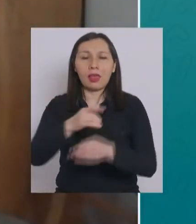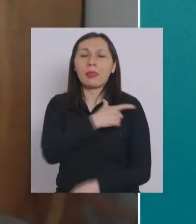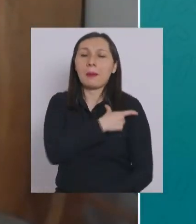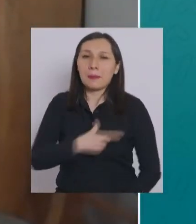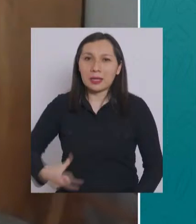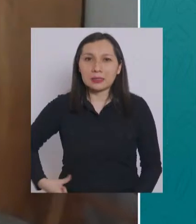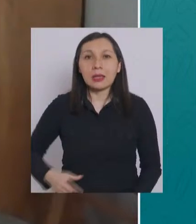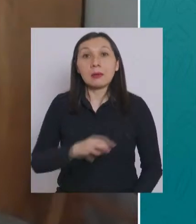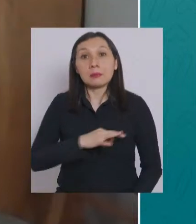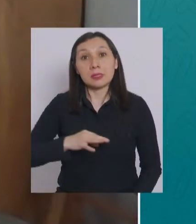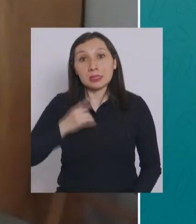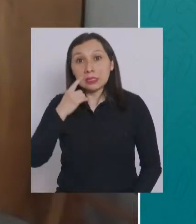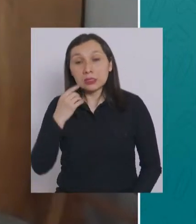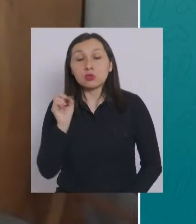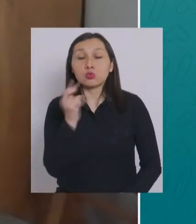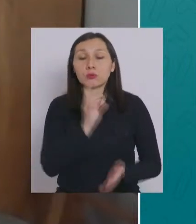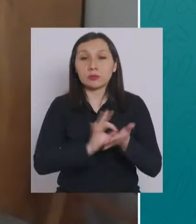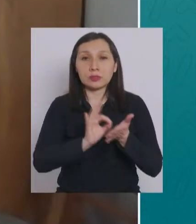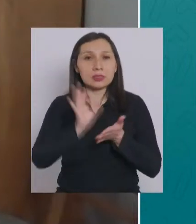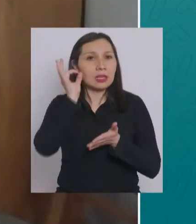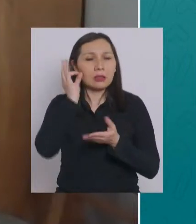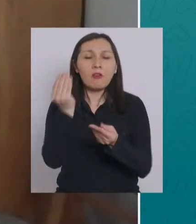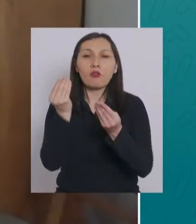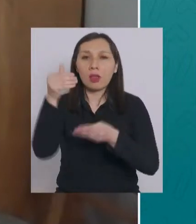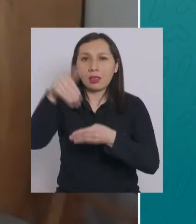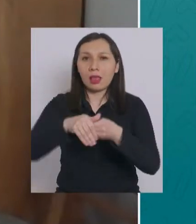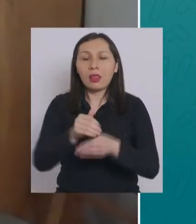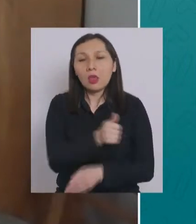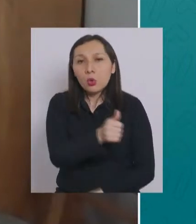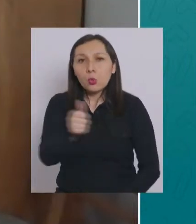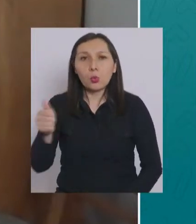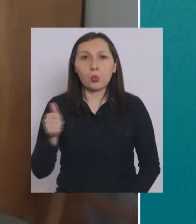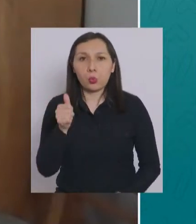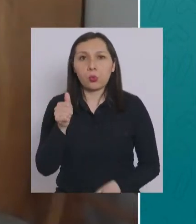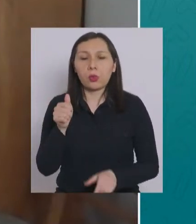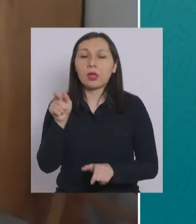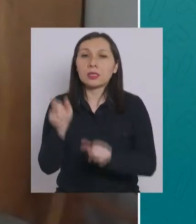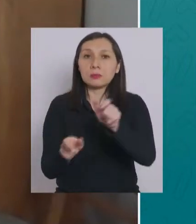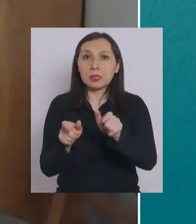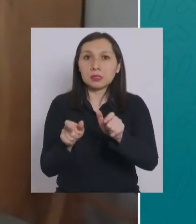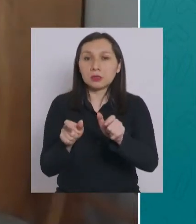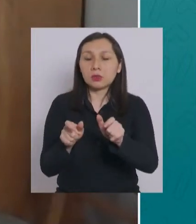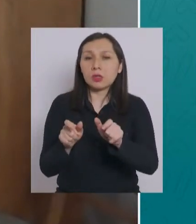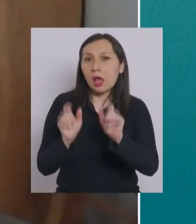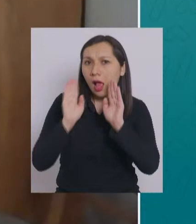Thank you very much, Mr. Minister. Good afternoon